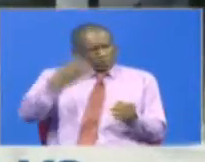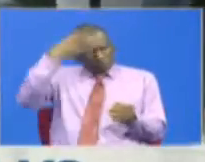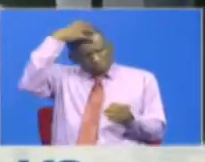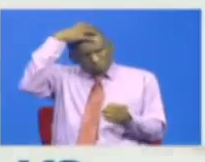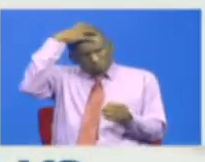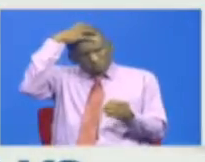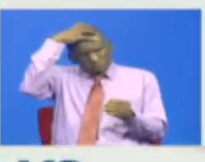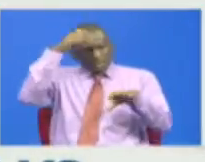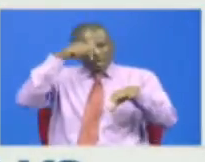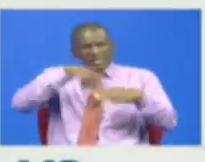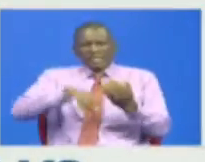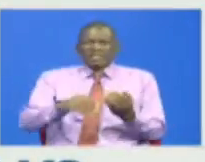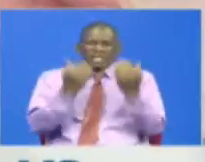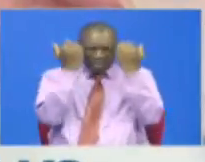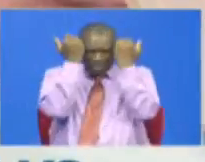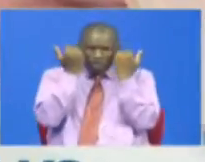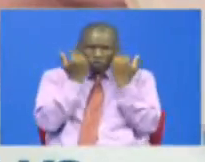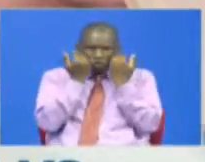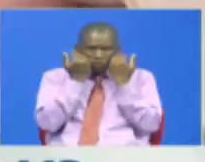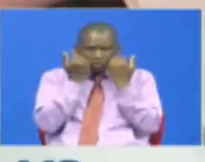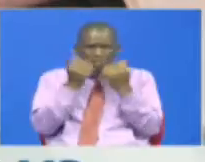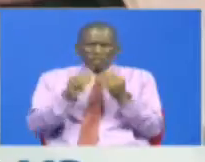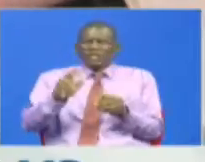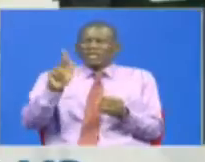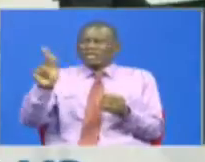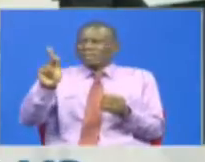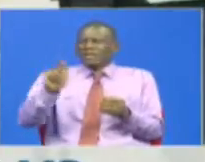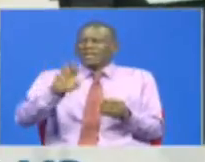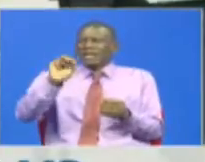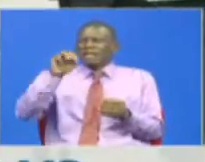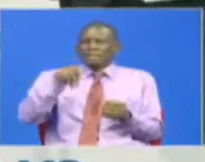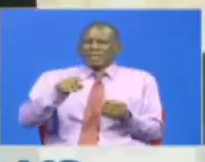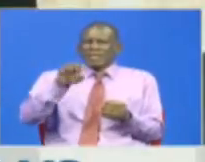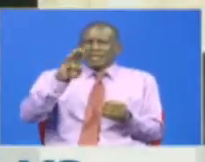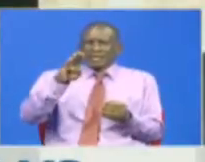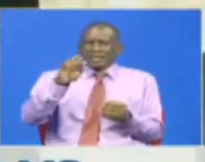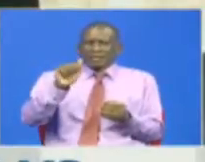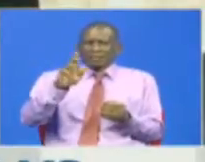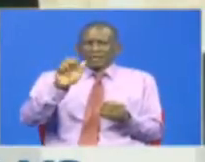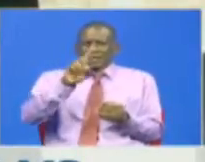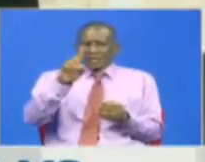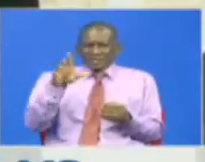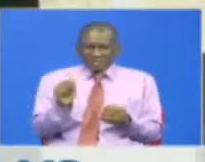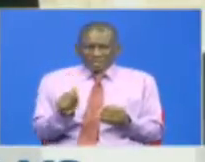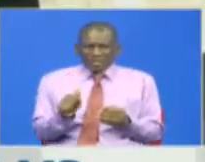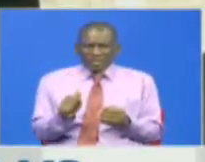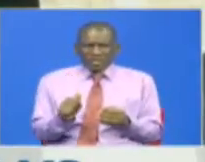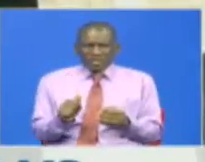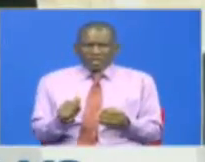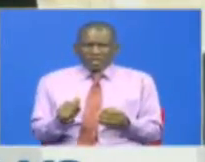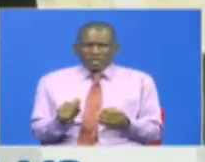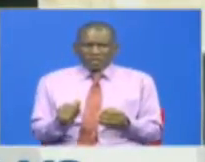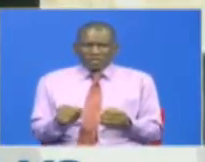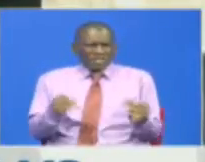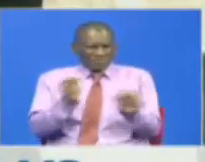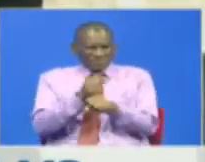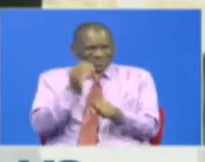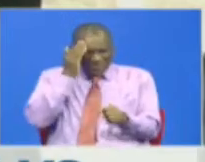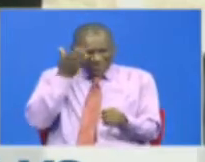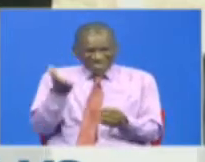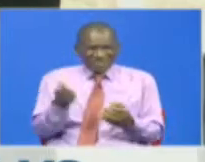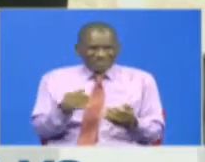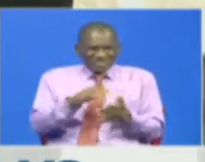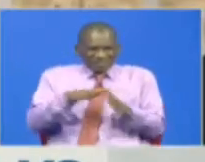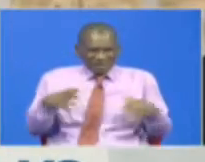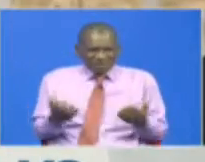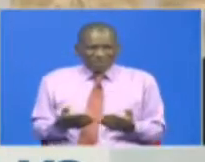a court of law, Kimilili Member of Parliament Didmus Barasa appeared barely recognizable and somewhat